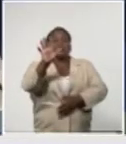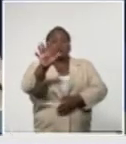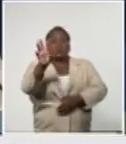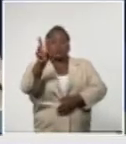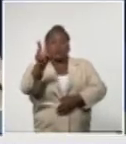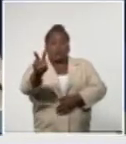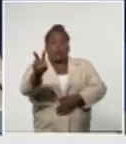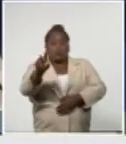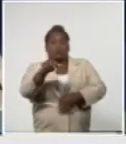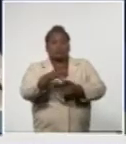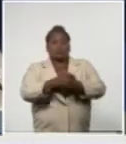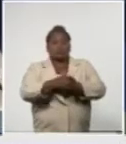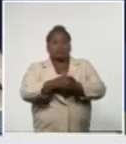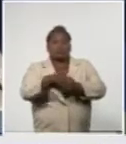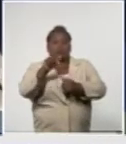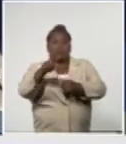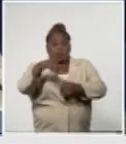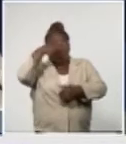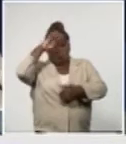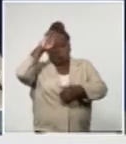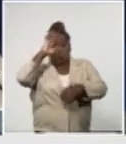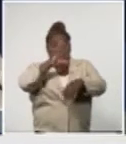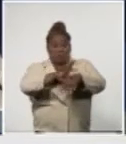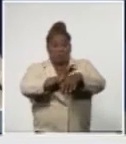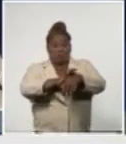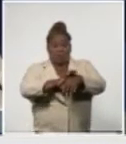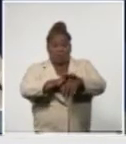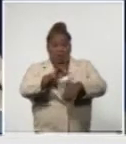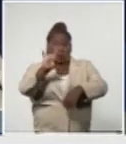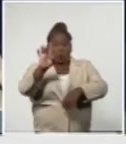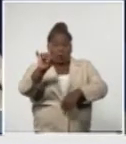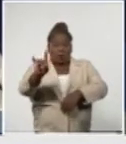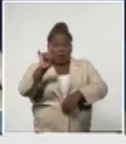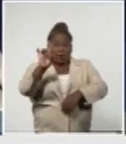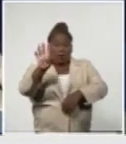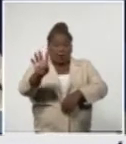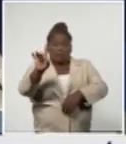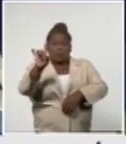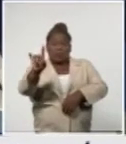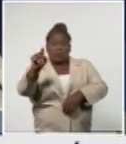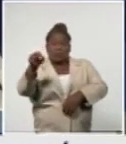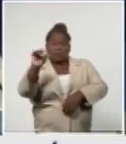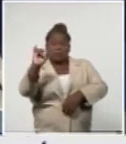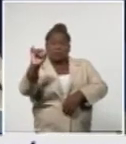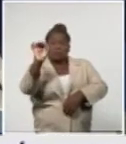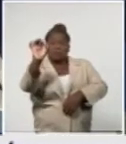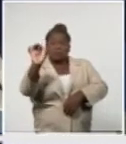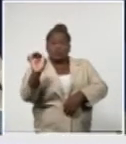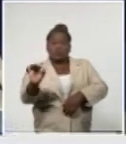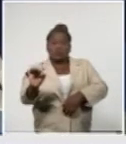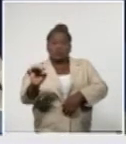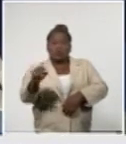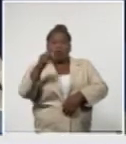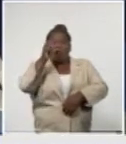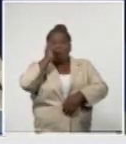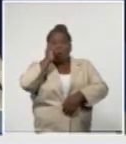50.4%. The 2 cases were asymptomatic at the moment of the diagnosis, and there are already